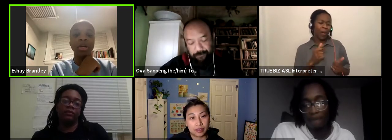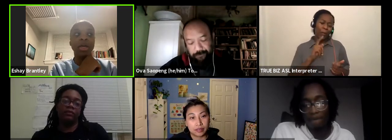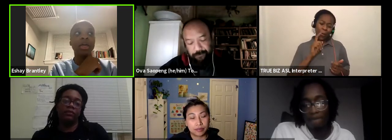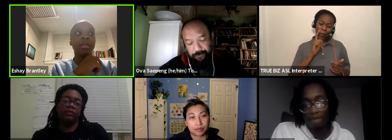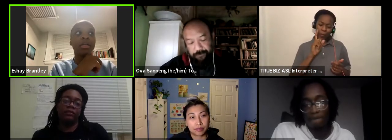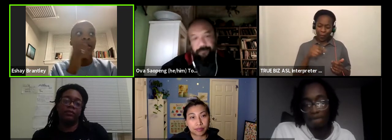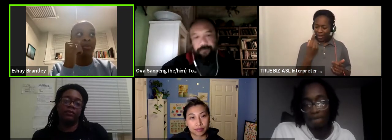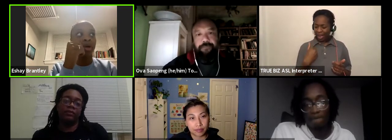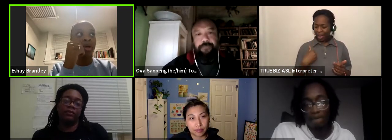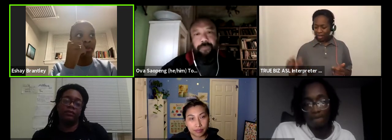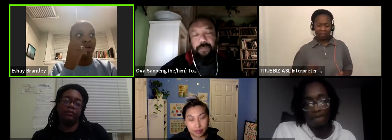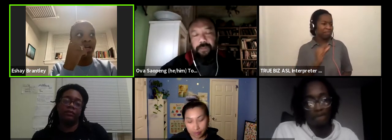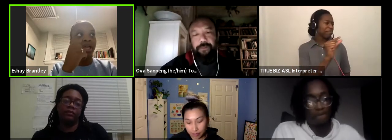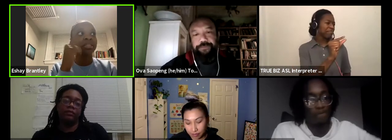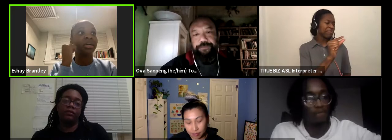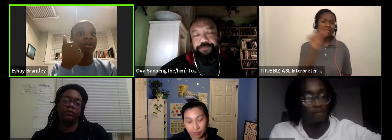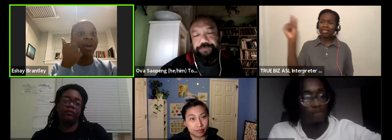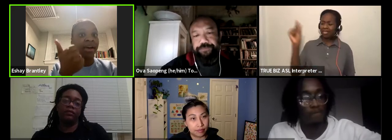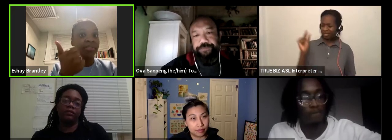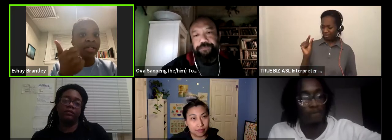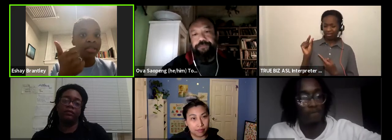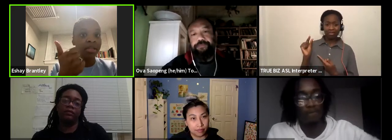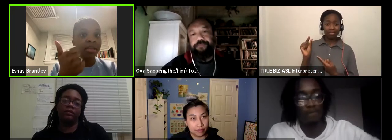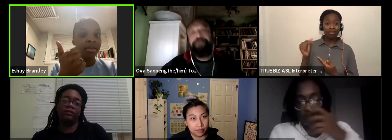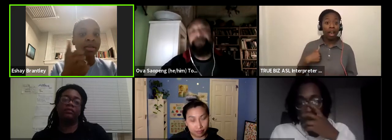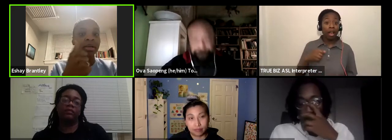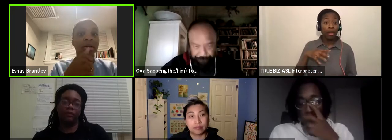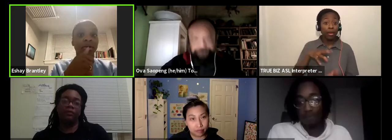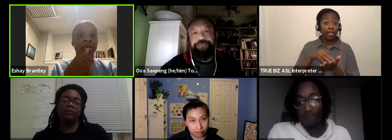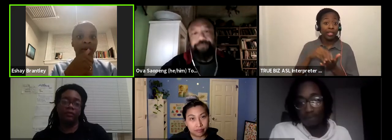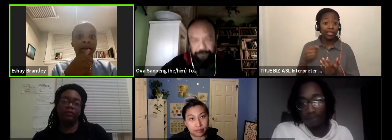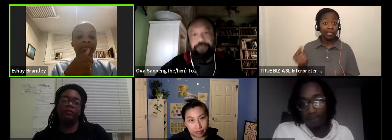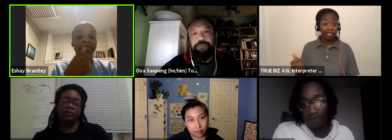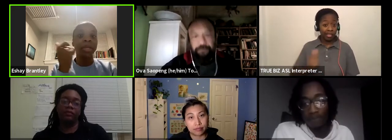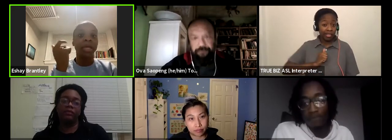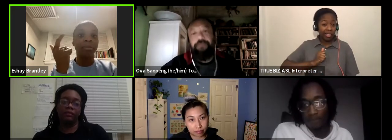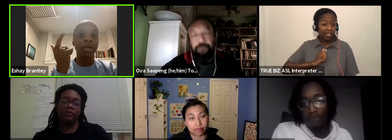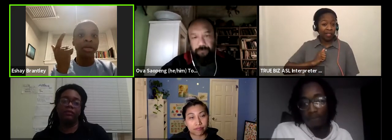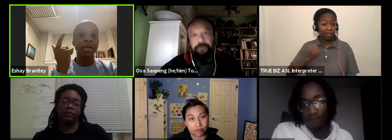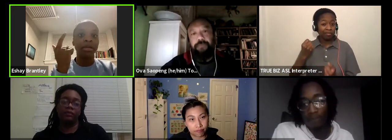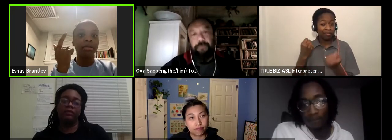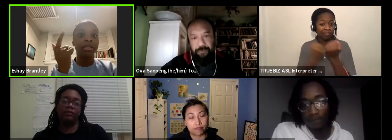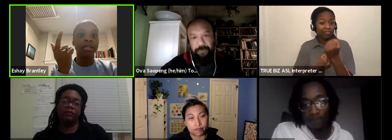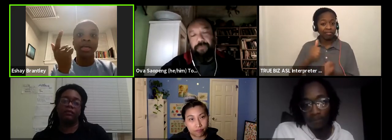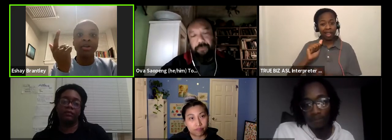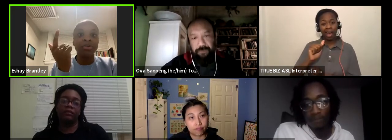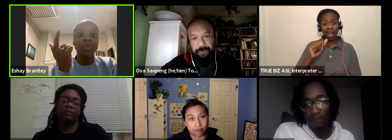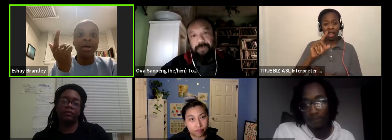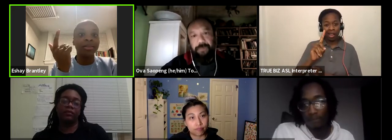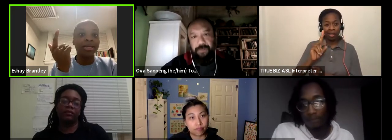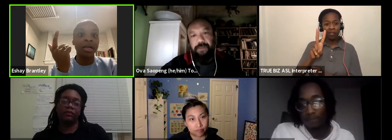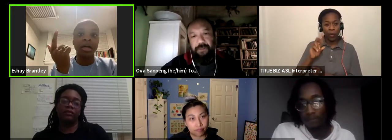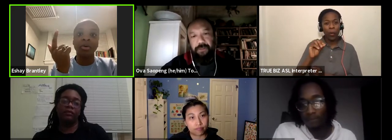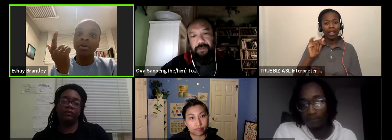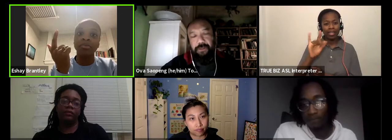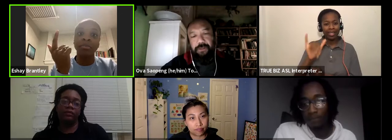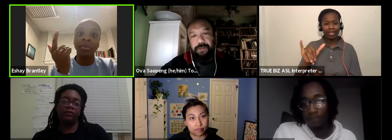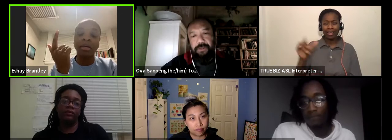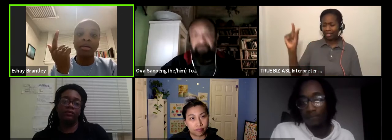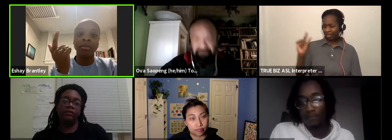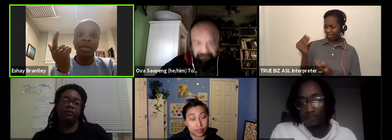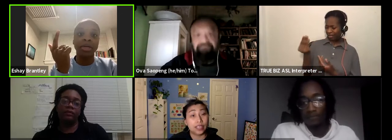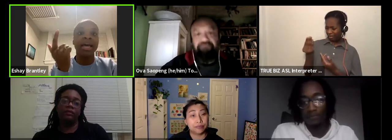you. And what I'm learning is self-advocacy, right? And I'm learning to say, you know what? That's not going to